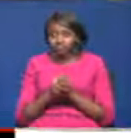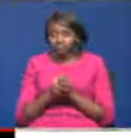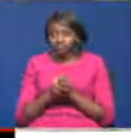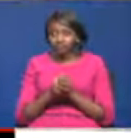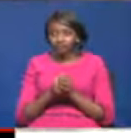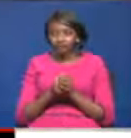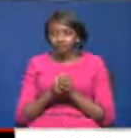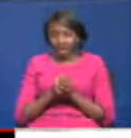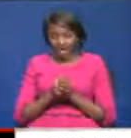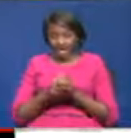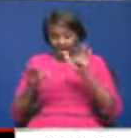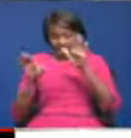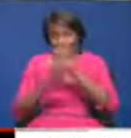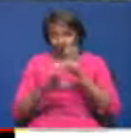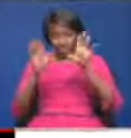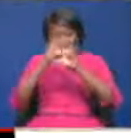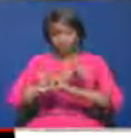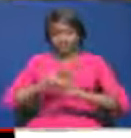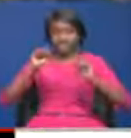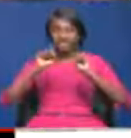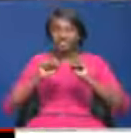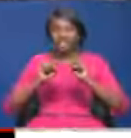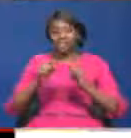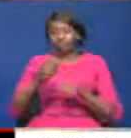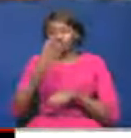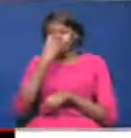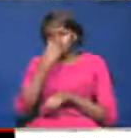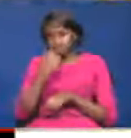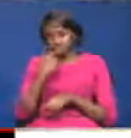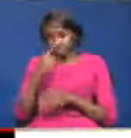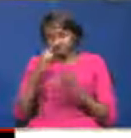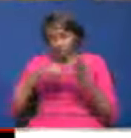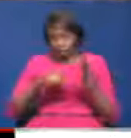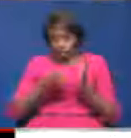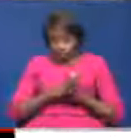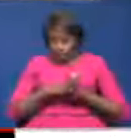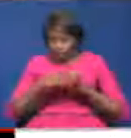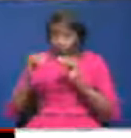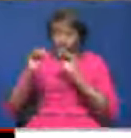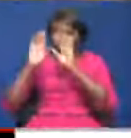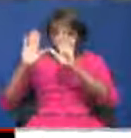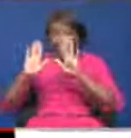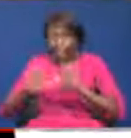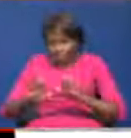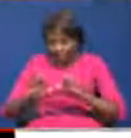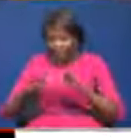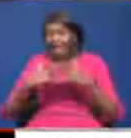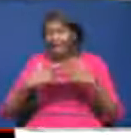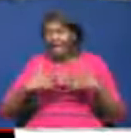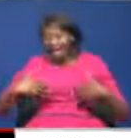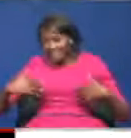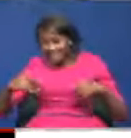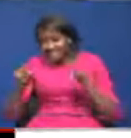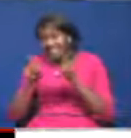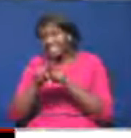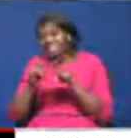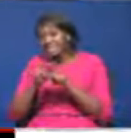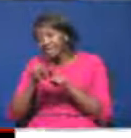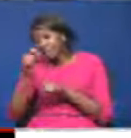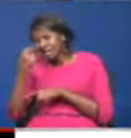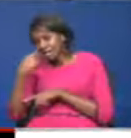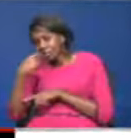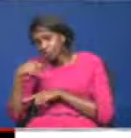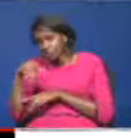Deputy President William Ruto on Saturday took his vote-hunting mission to Garissa, Machakos and Kitui counties.